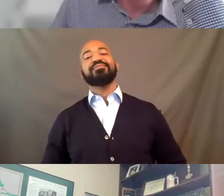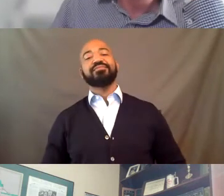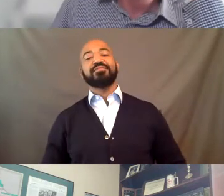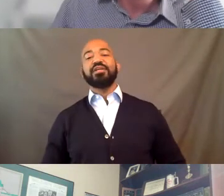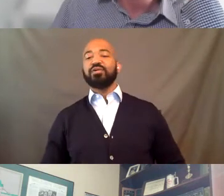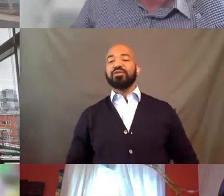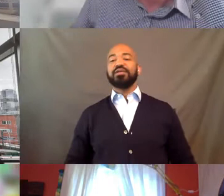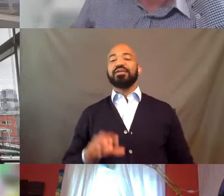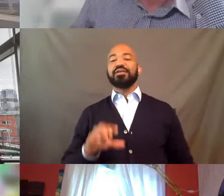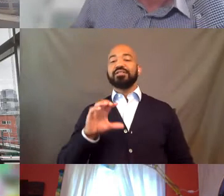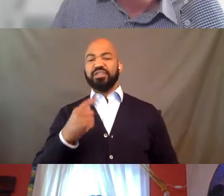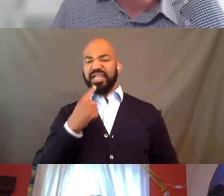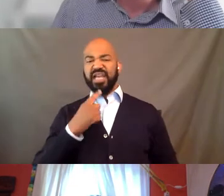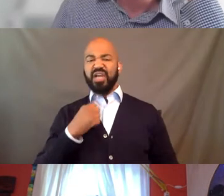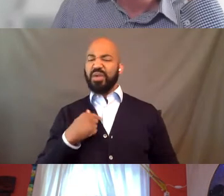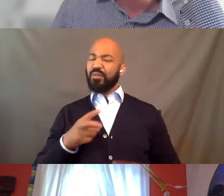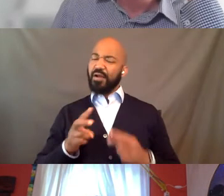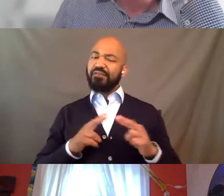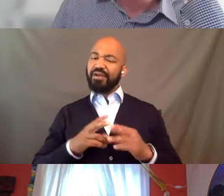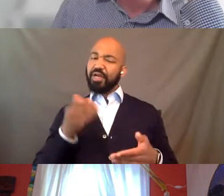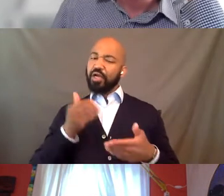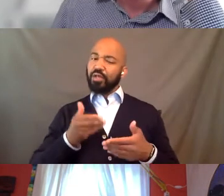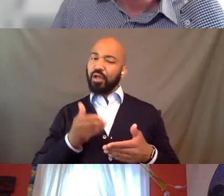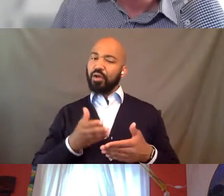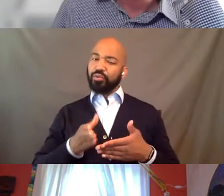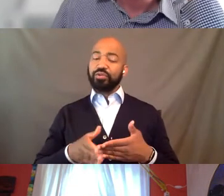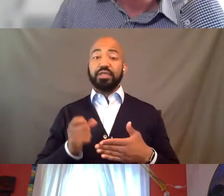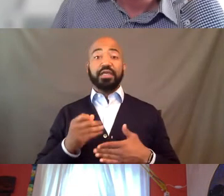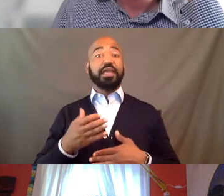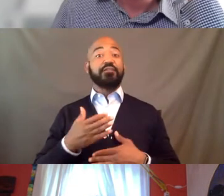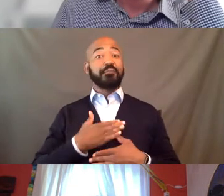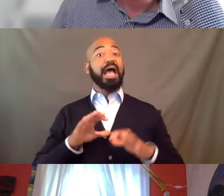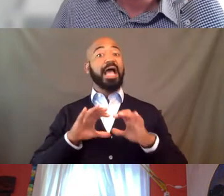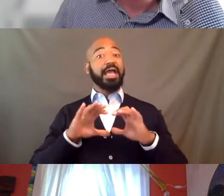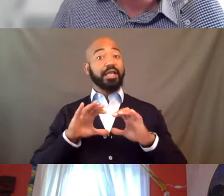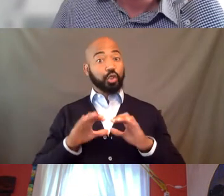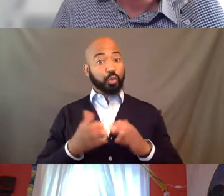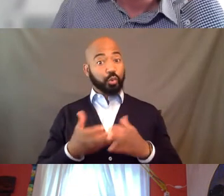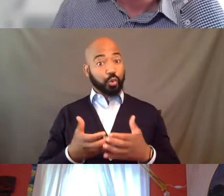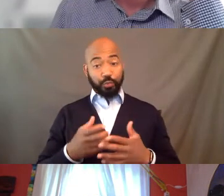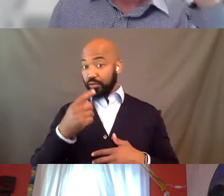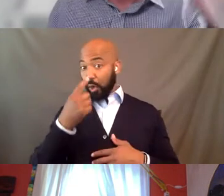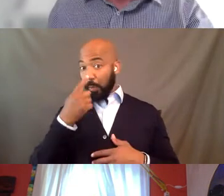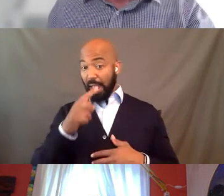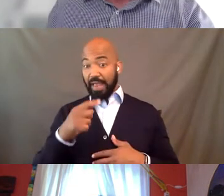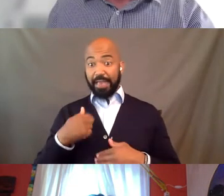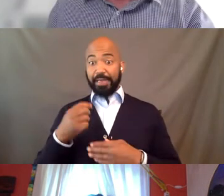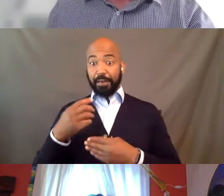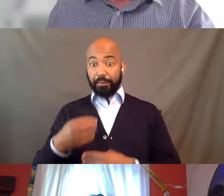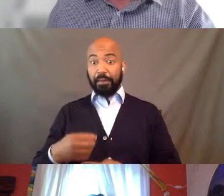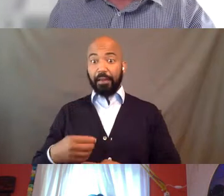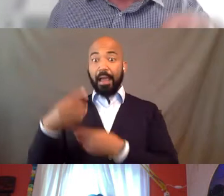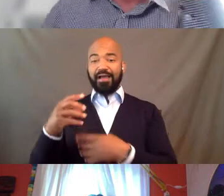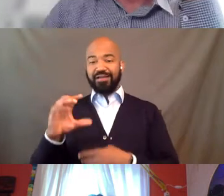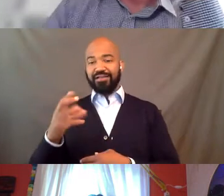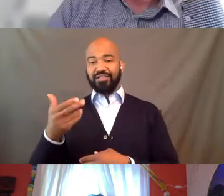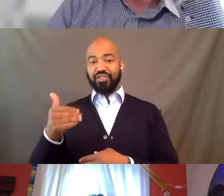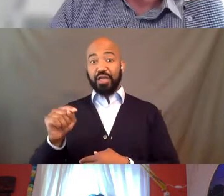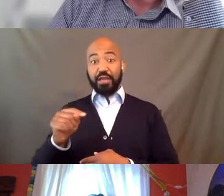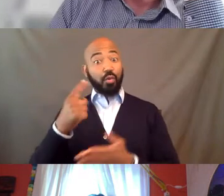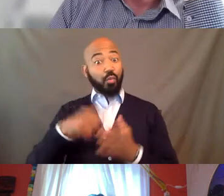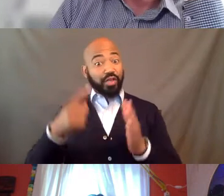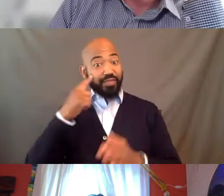really close. I'm gonna, if my group trusts me to throw one out in the chat, I think I could probably do that. Okay, Brian, I'll what do throw you